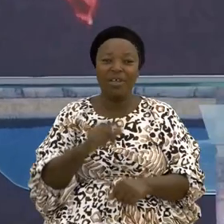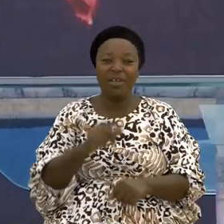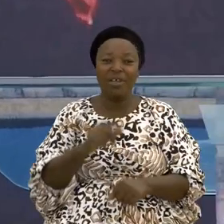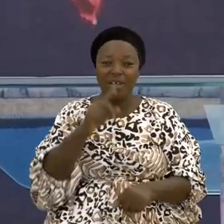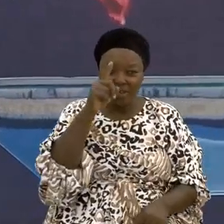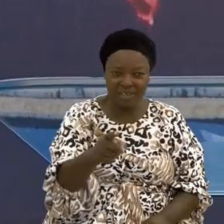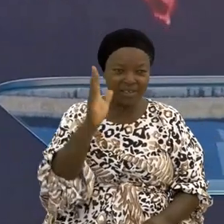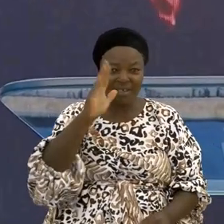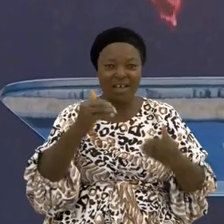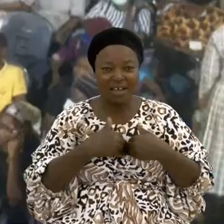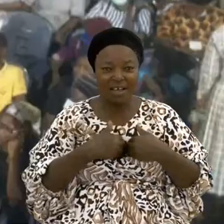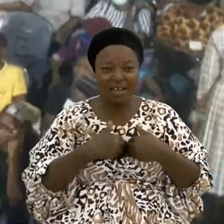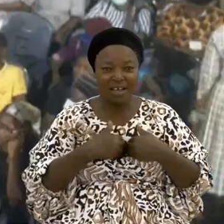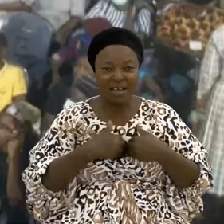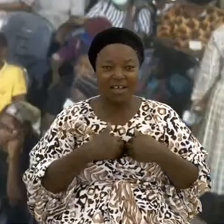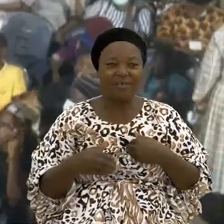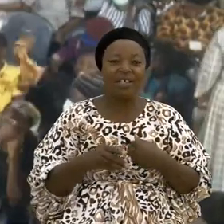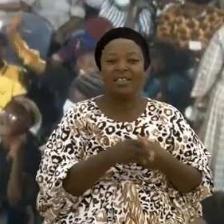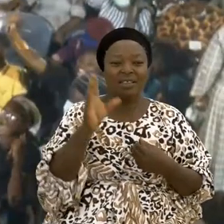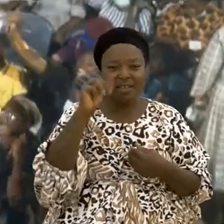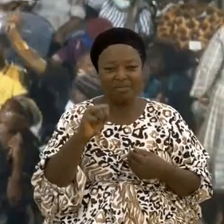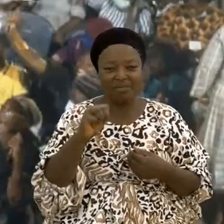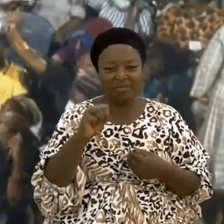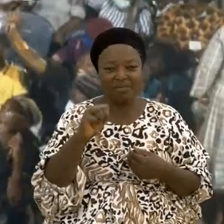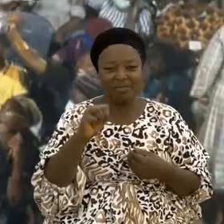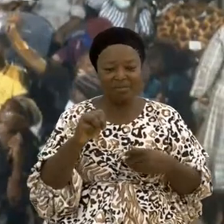have them. I will have.